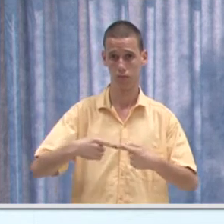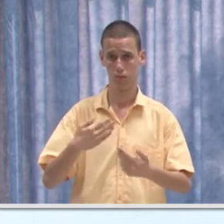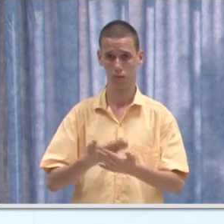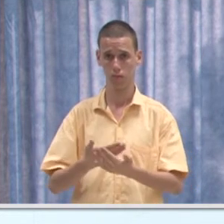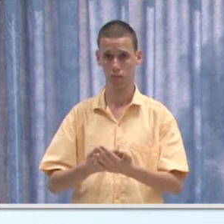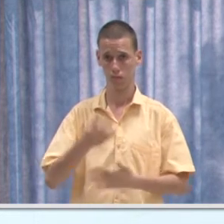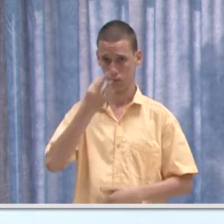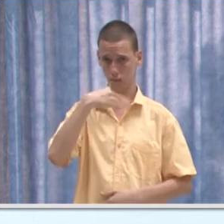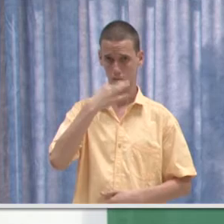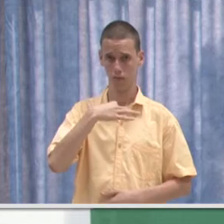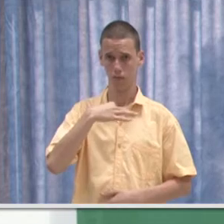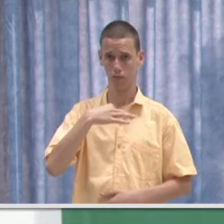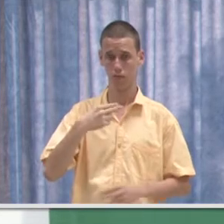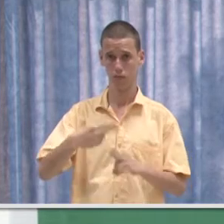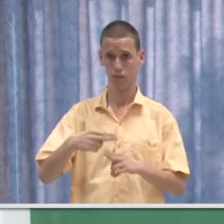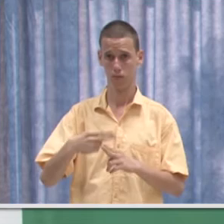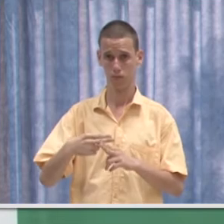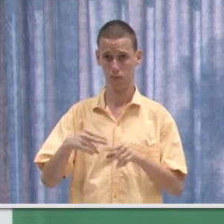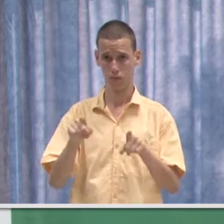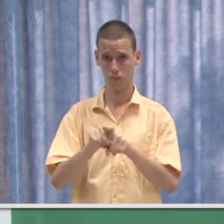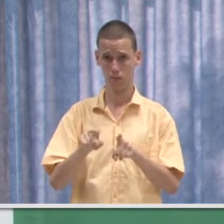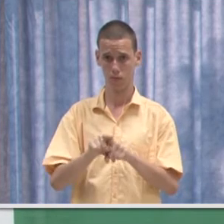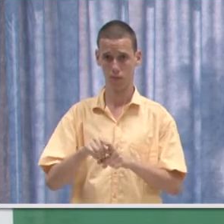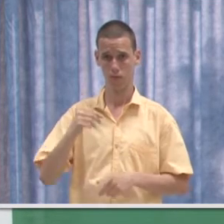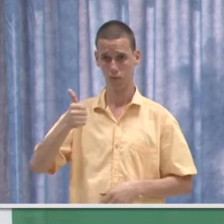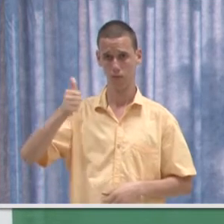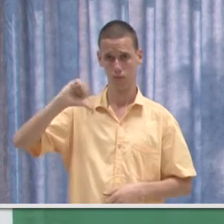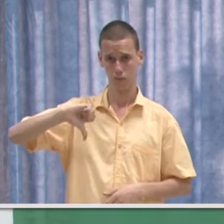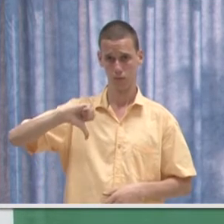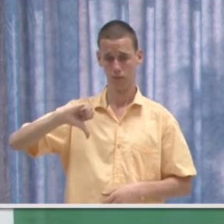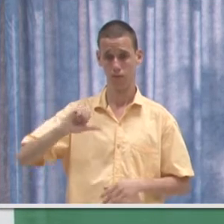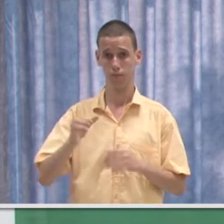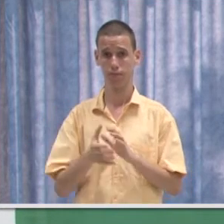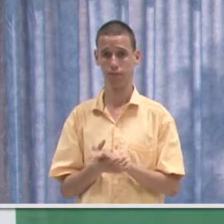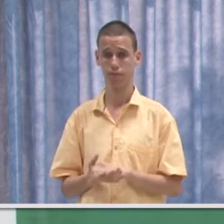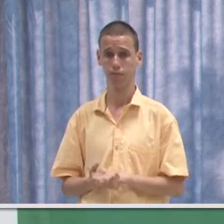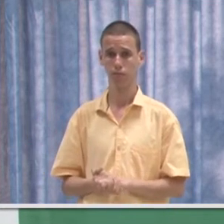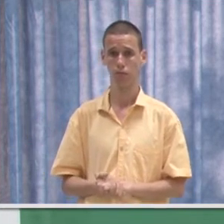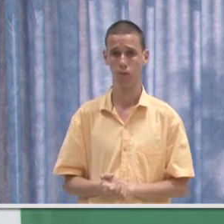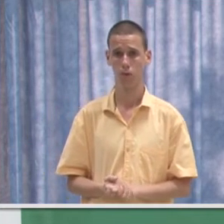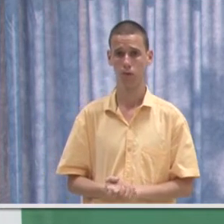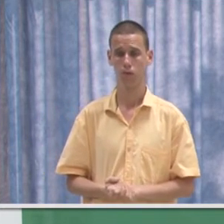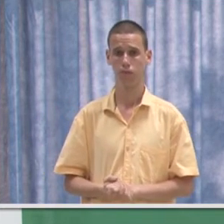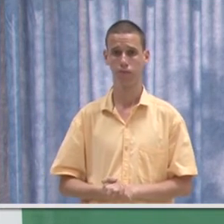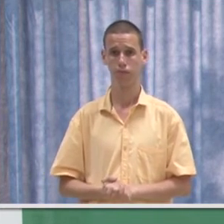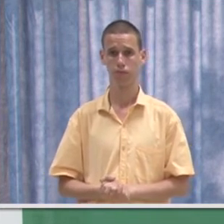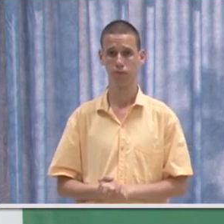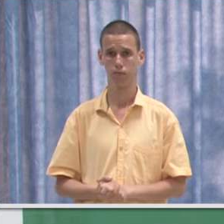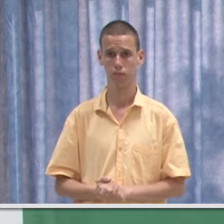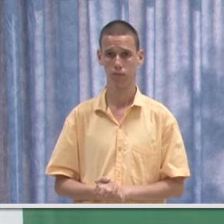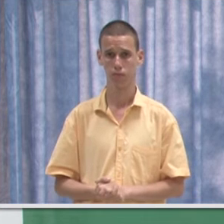Yeah, there's a lot that's been said about, thank you for the question, about hydroxychloroquine. It is a medication that is used